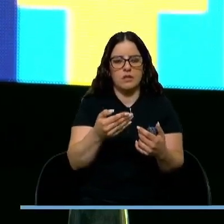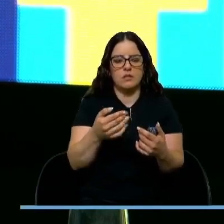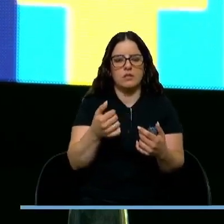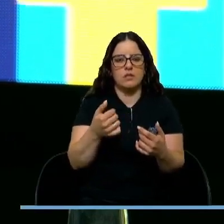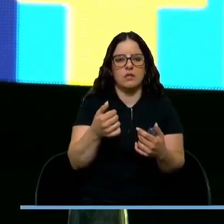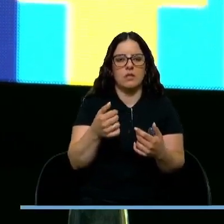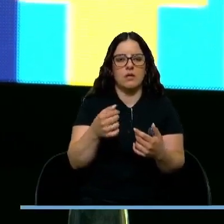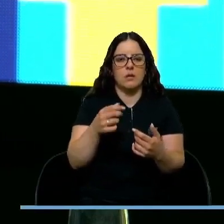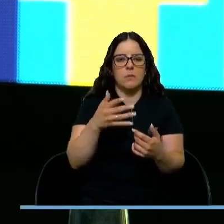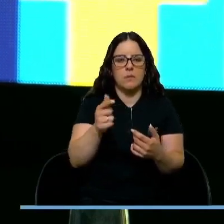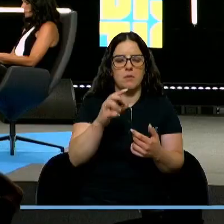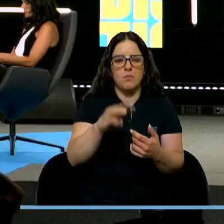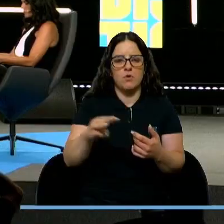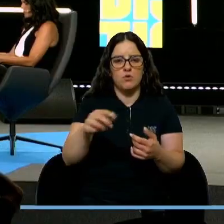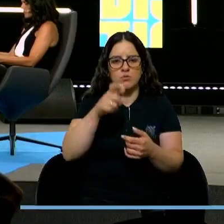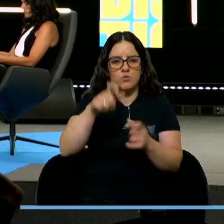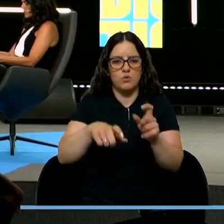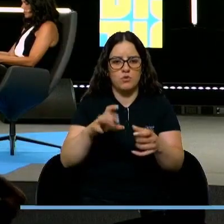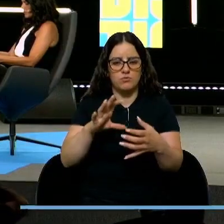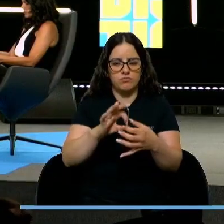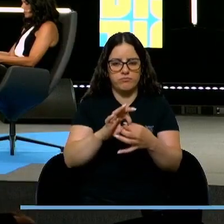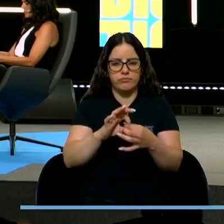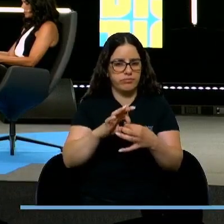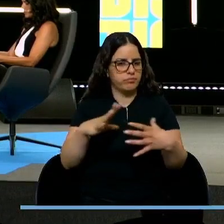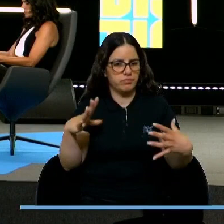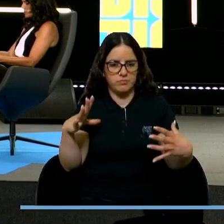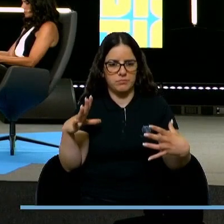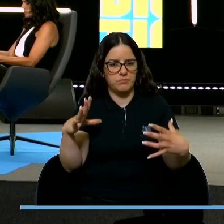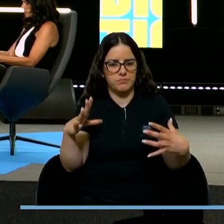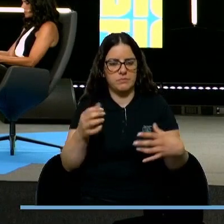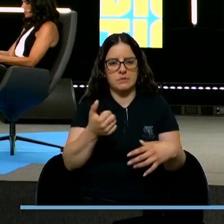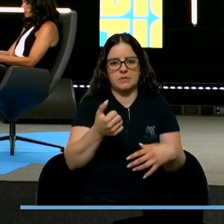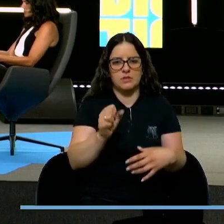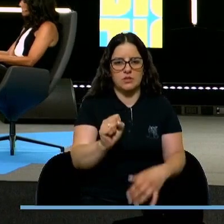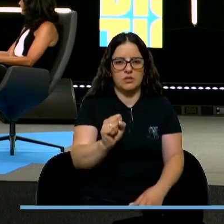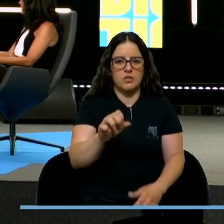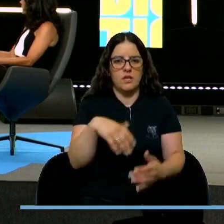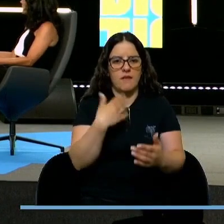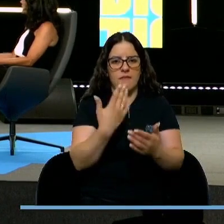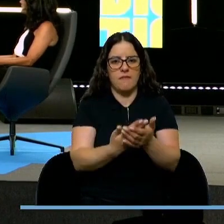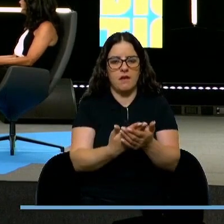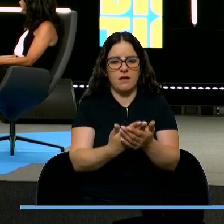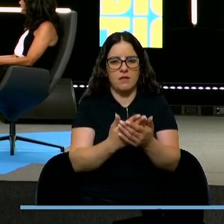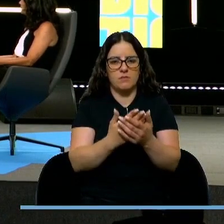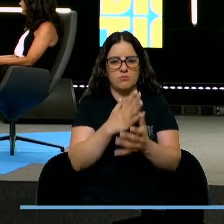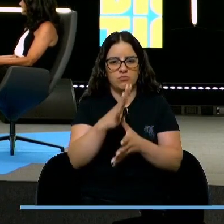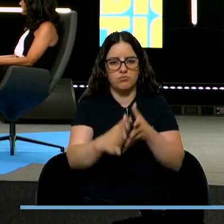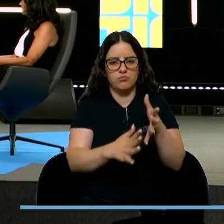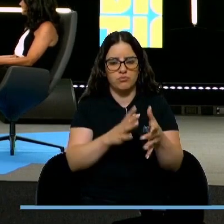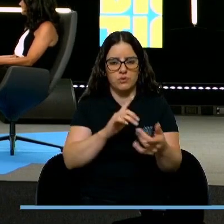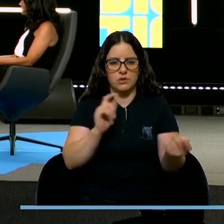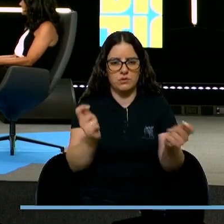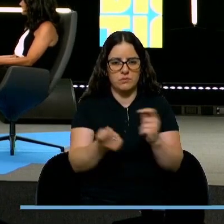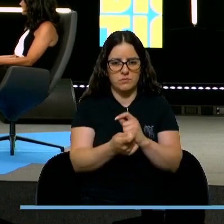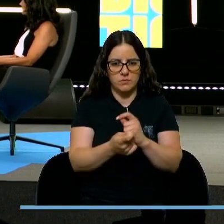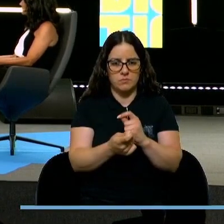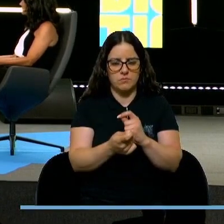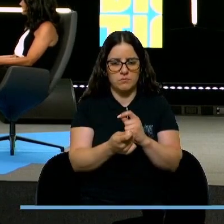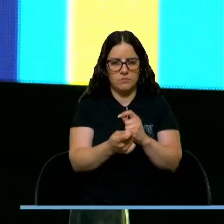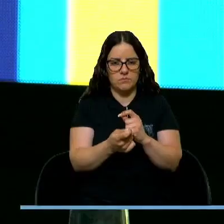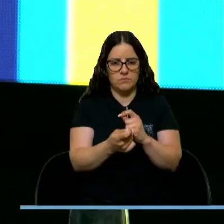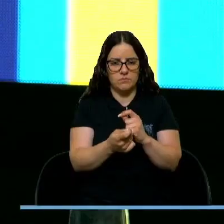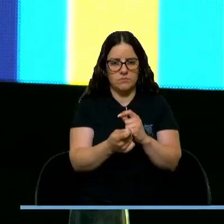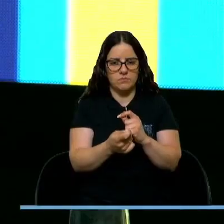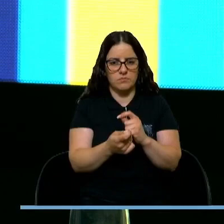a reality. And then 5G also will enable the industry transformation. And that